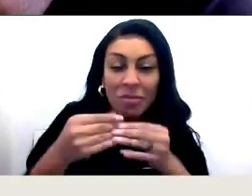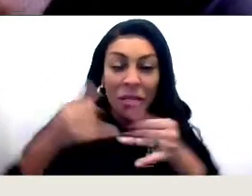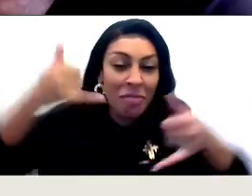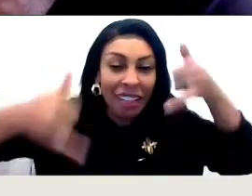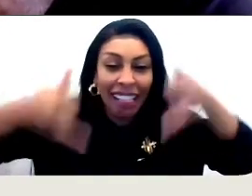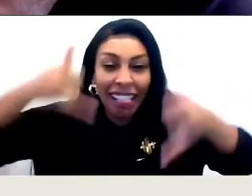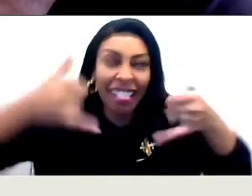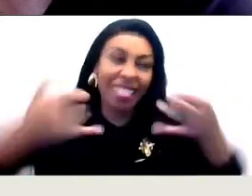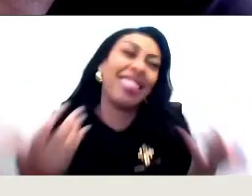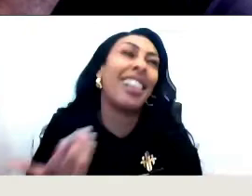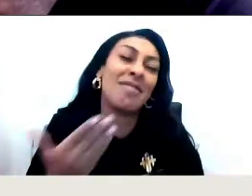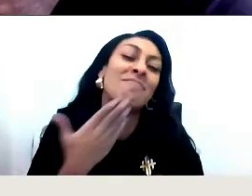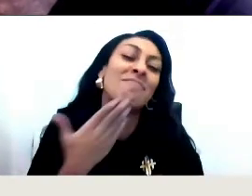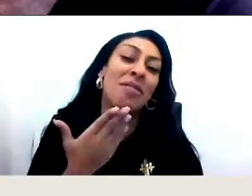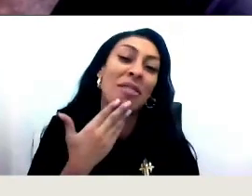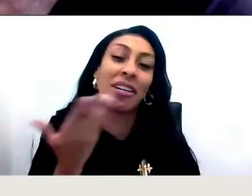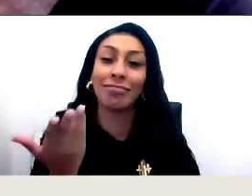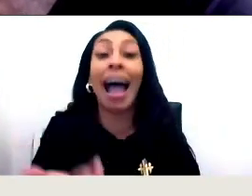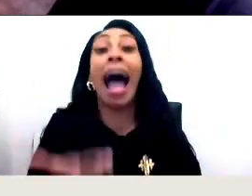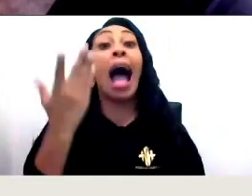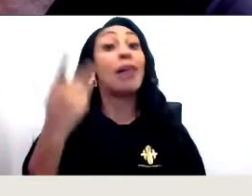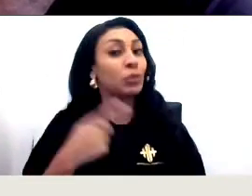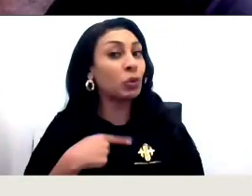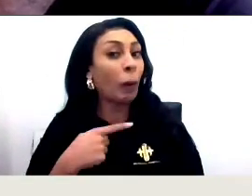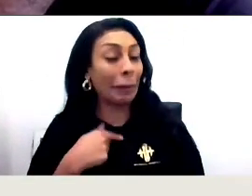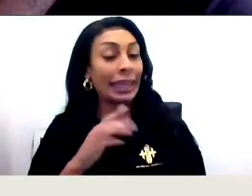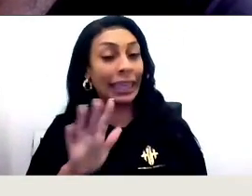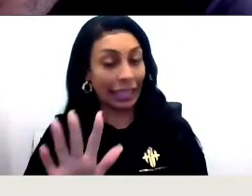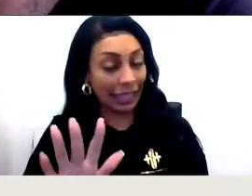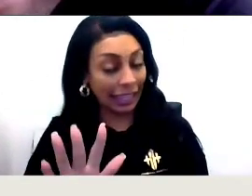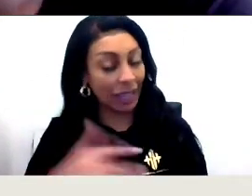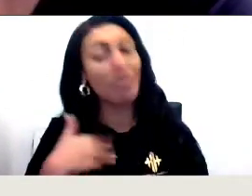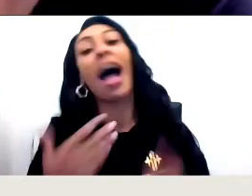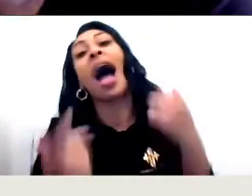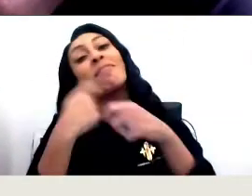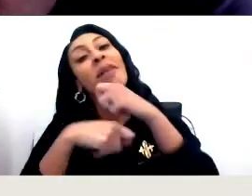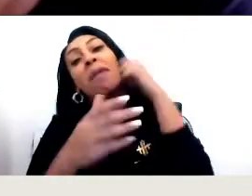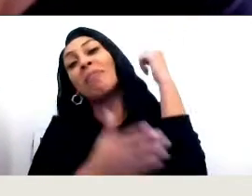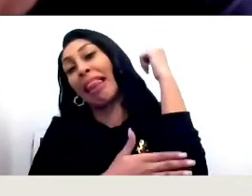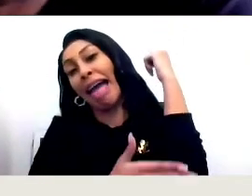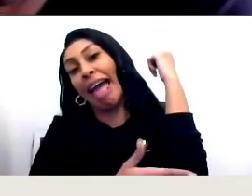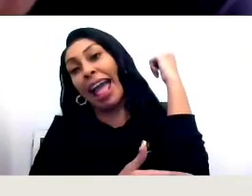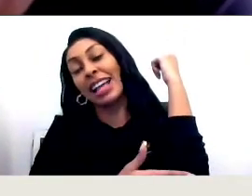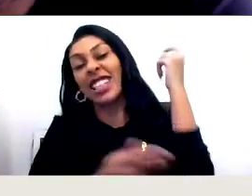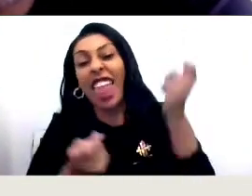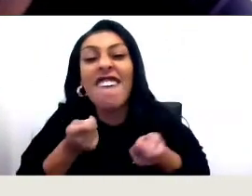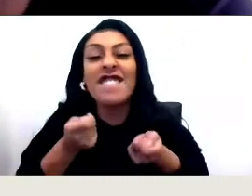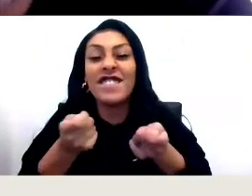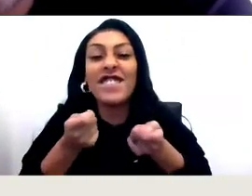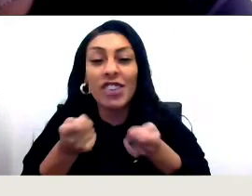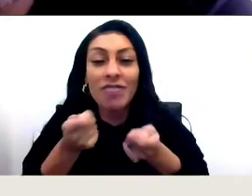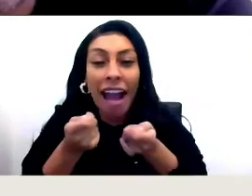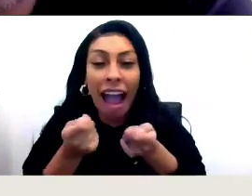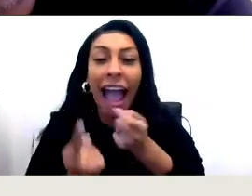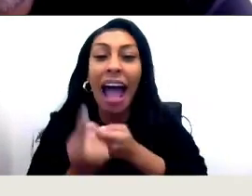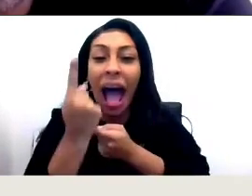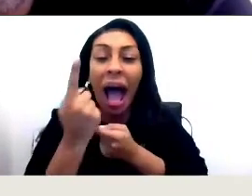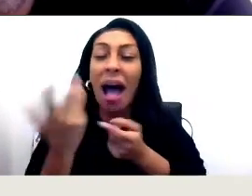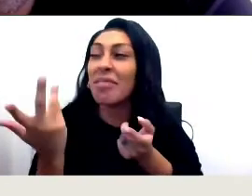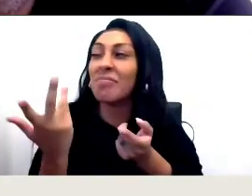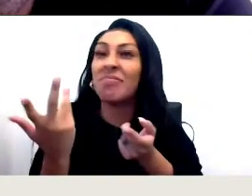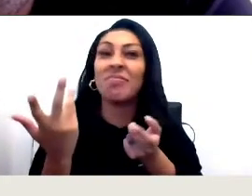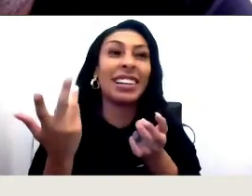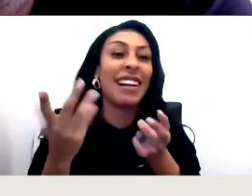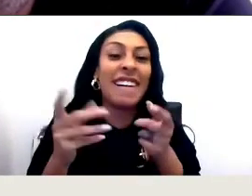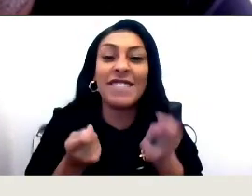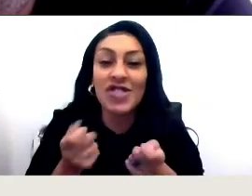is dull. I mean, if it were up to me, I'd have like, well, it is up to me, but I'm lazy. I would normally have like a fry up. So I'd do